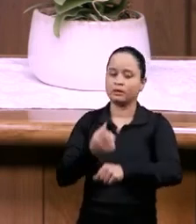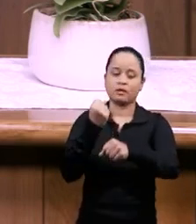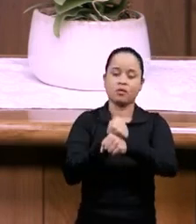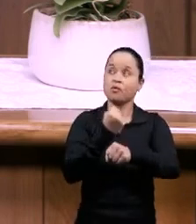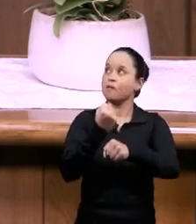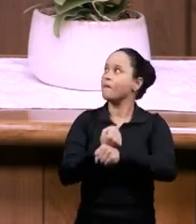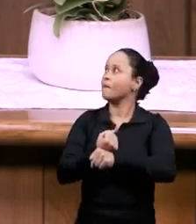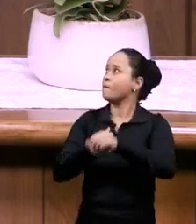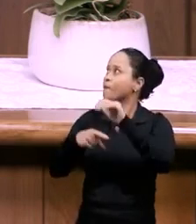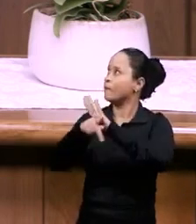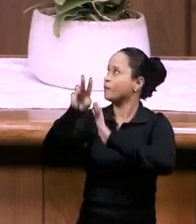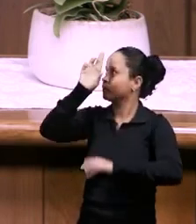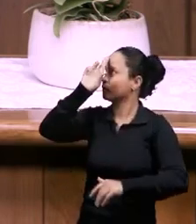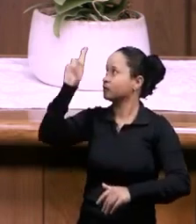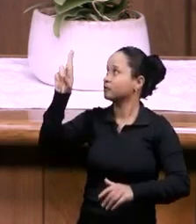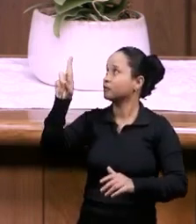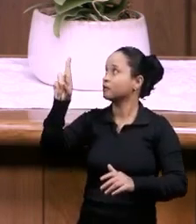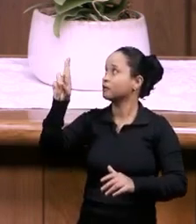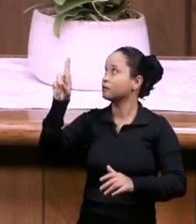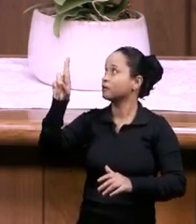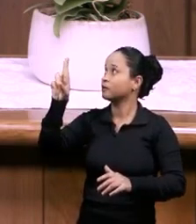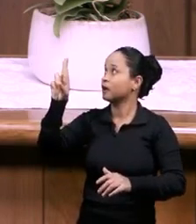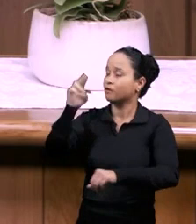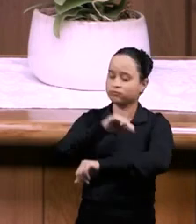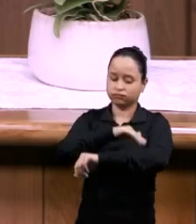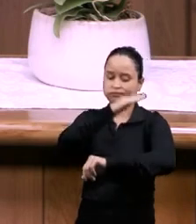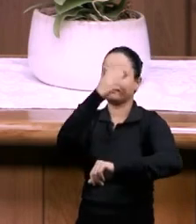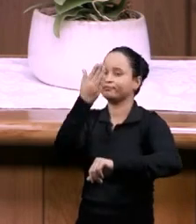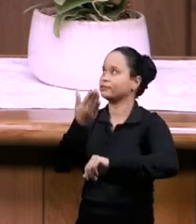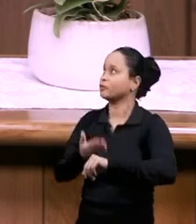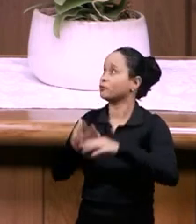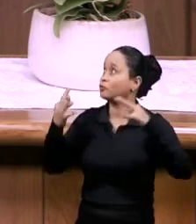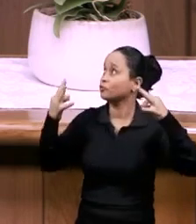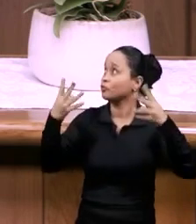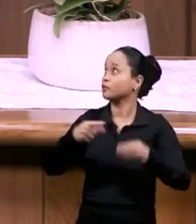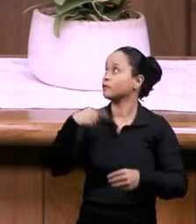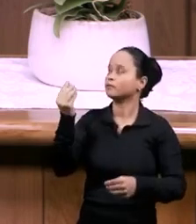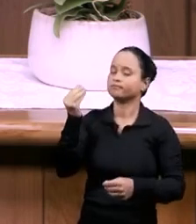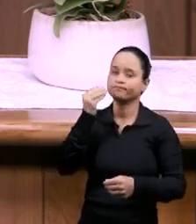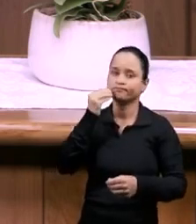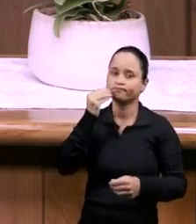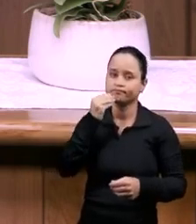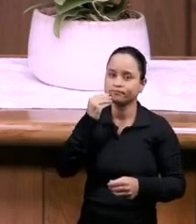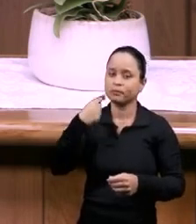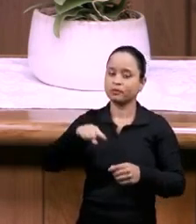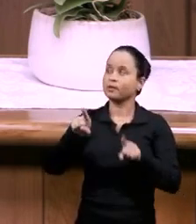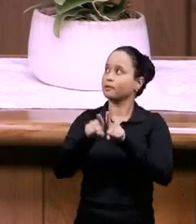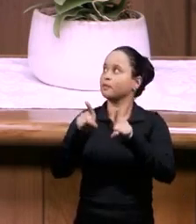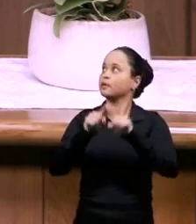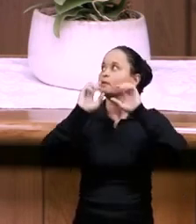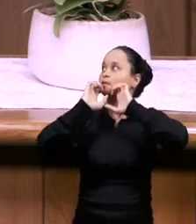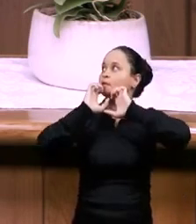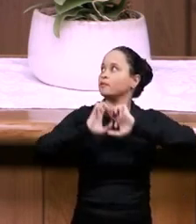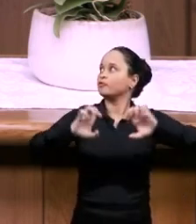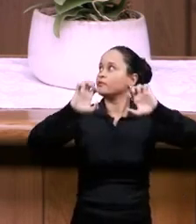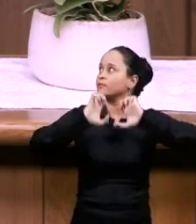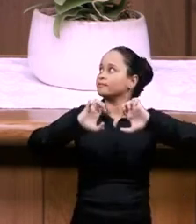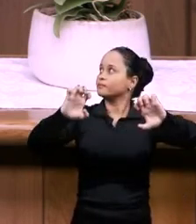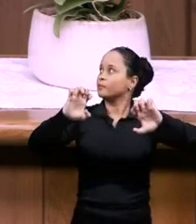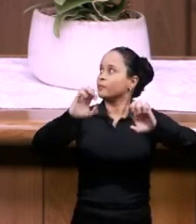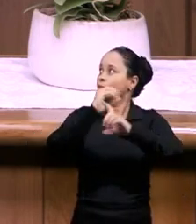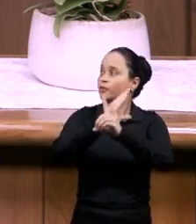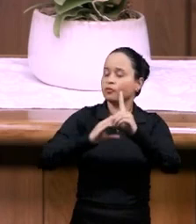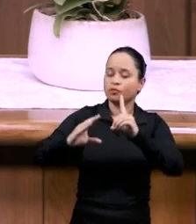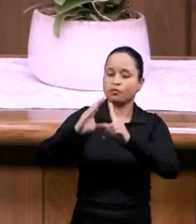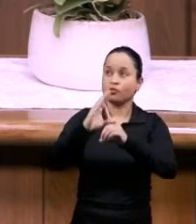activities throughout this day. Throughout this day, give us the opportunity, O Lord, to evangelize